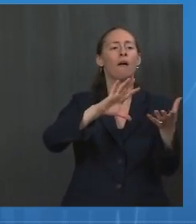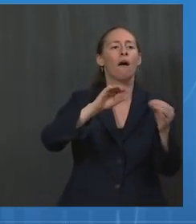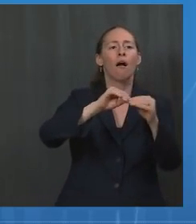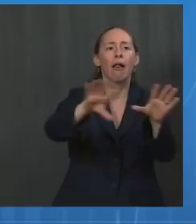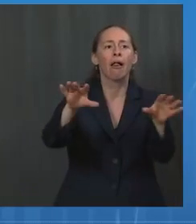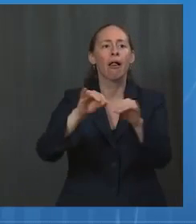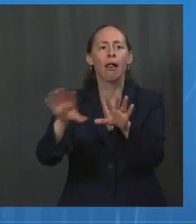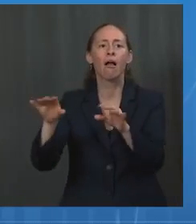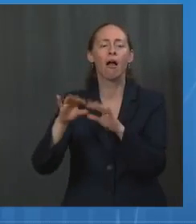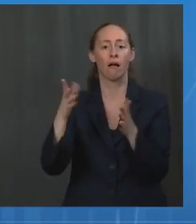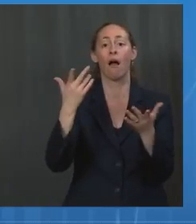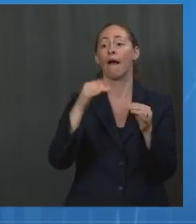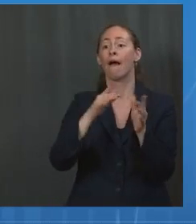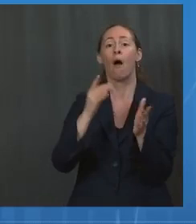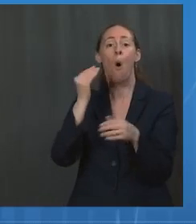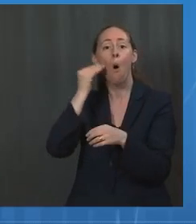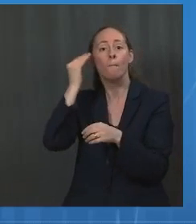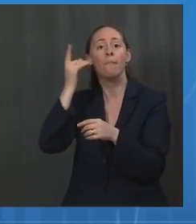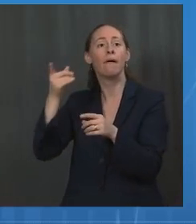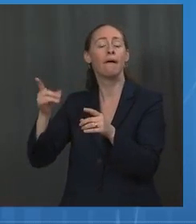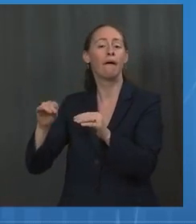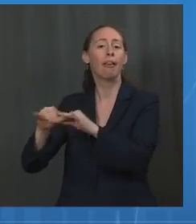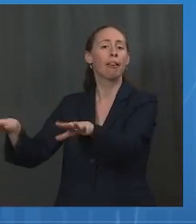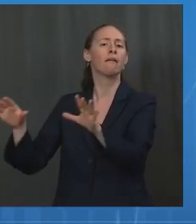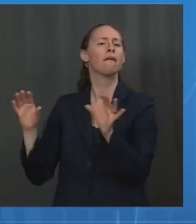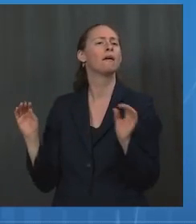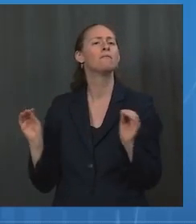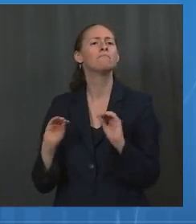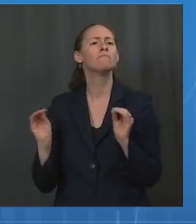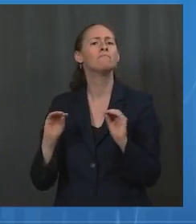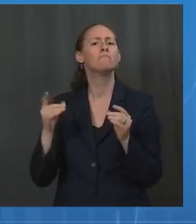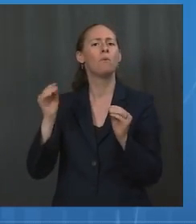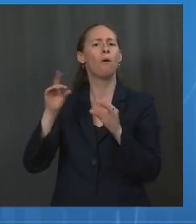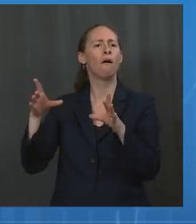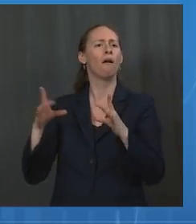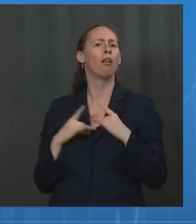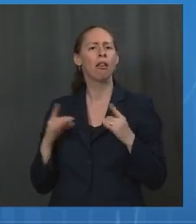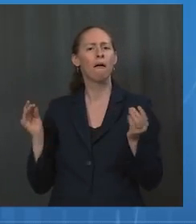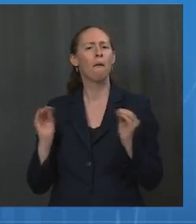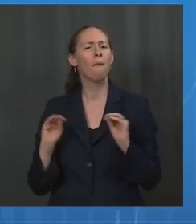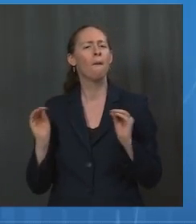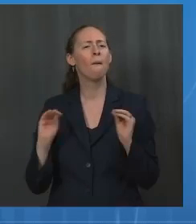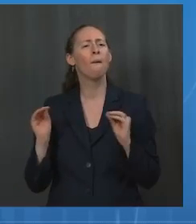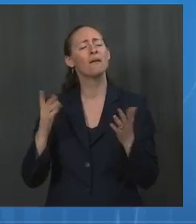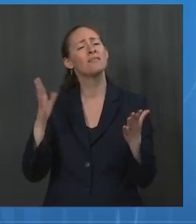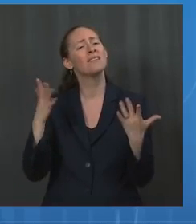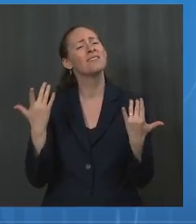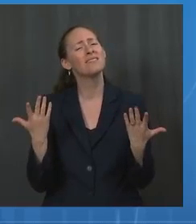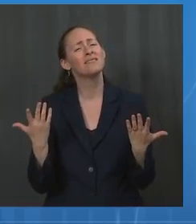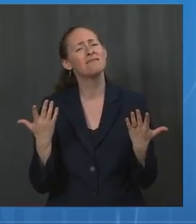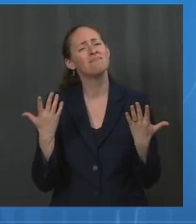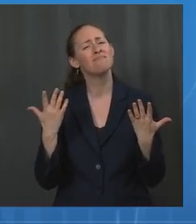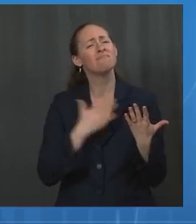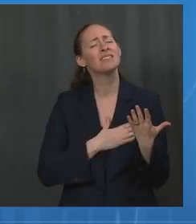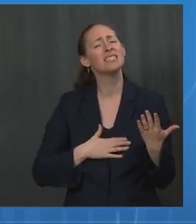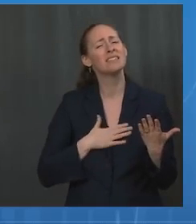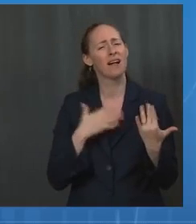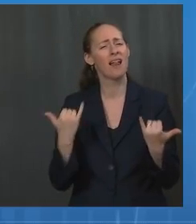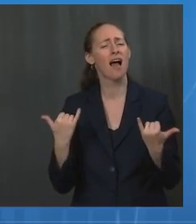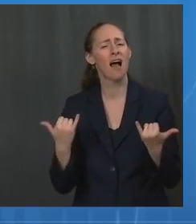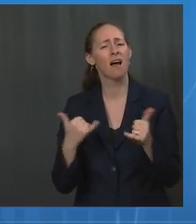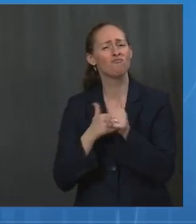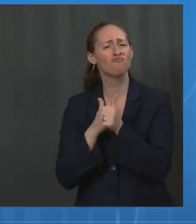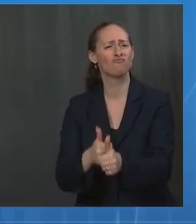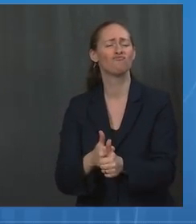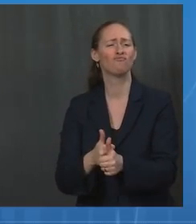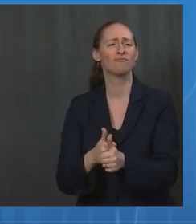others who are vulnerable. This is not forever, this is for now. Good ventilation reduces the number of virus particles in the air